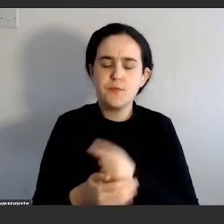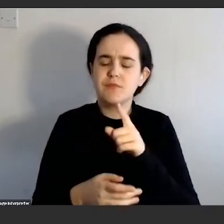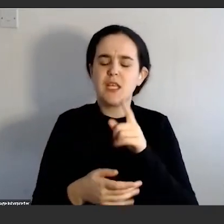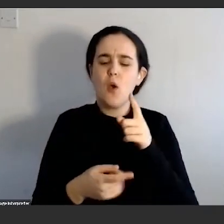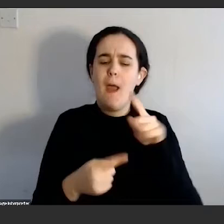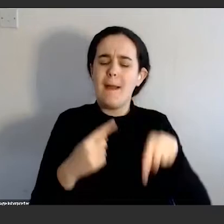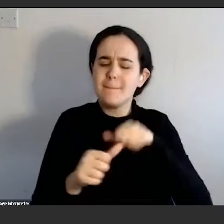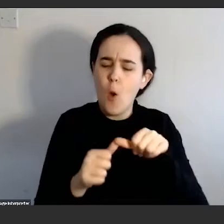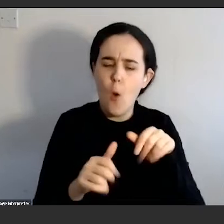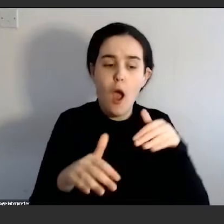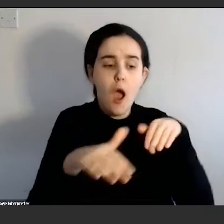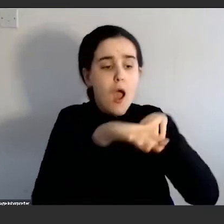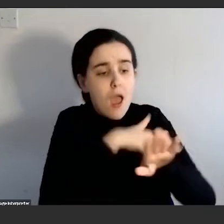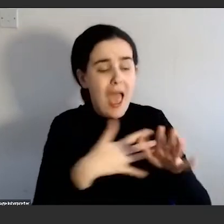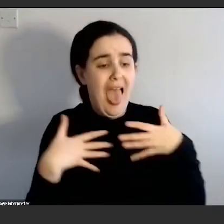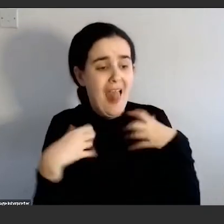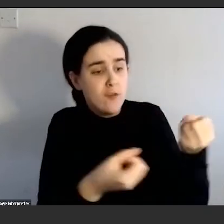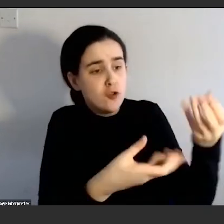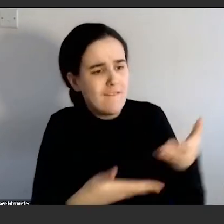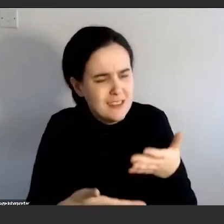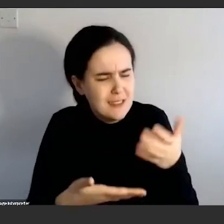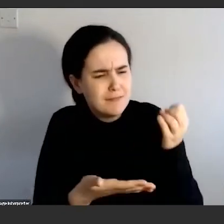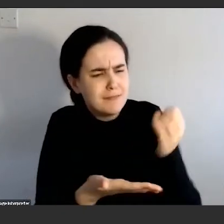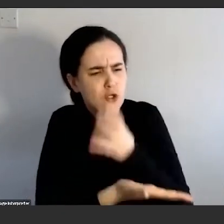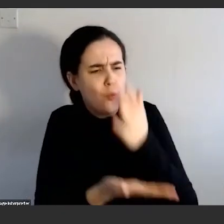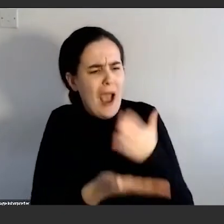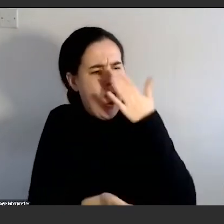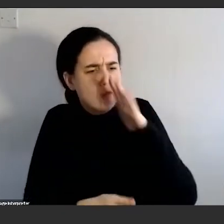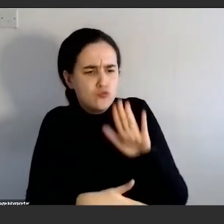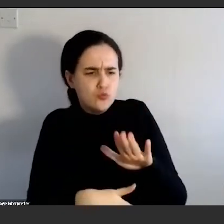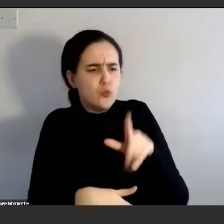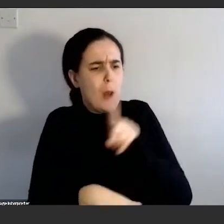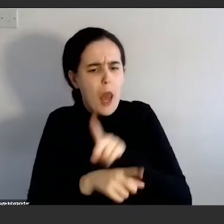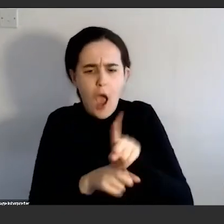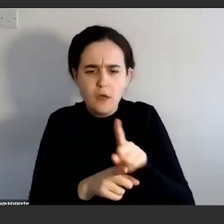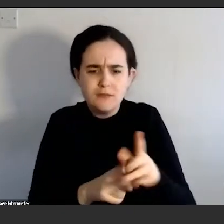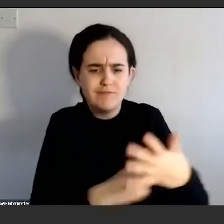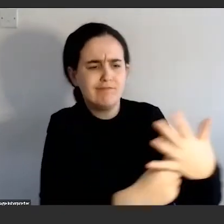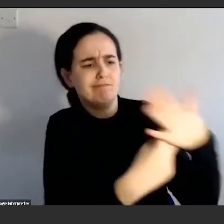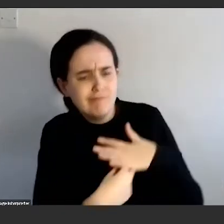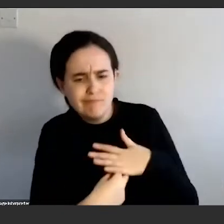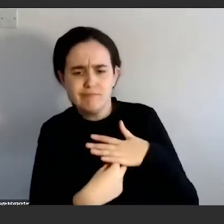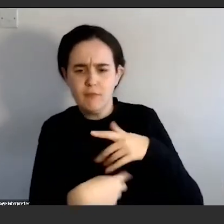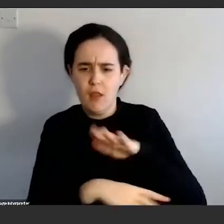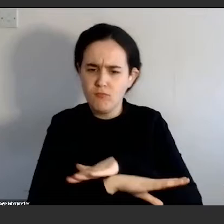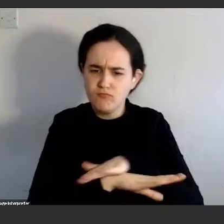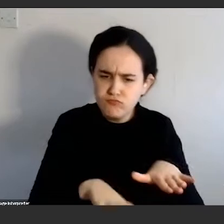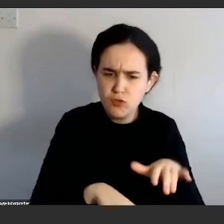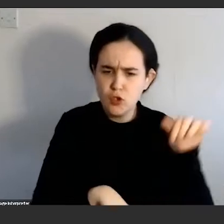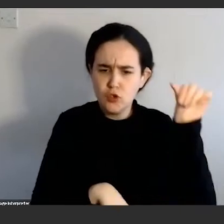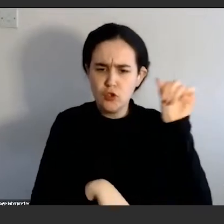from coercion or from violence. And these are the facts that women with disabilities are up to